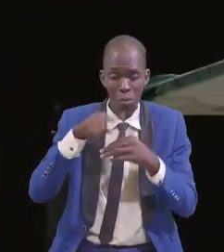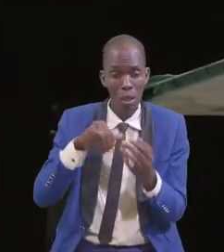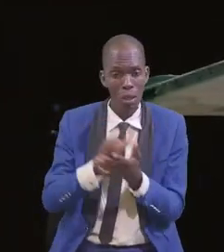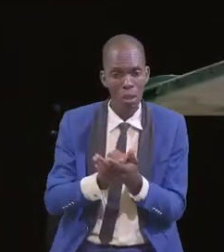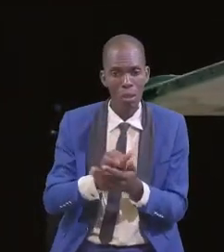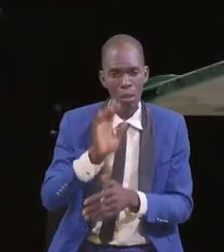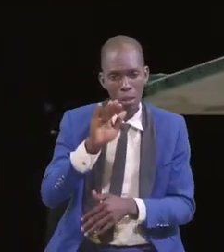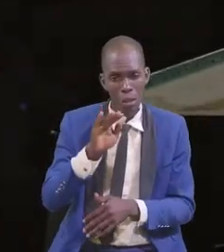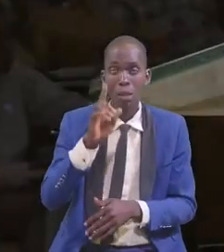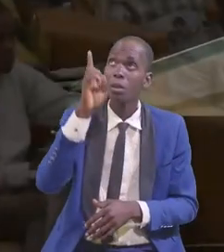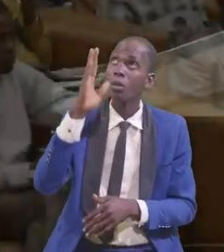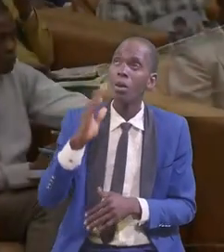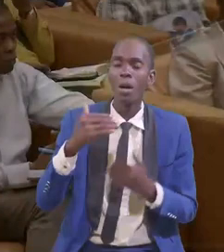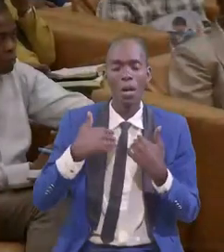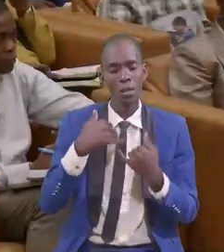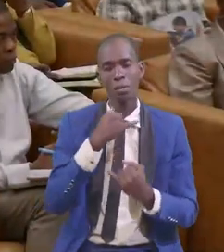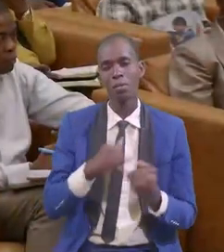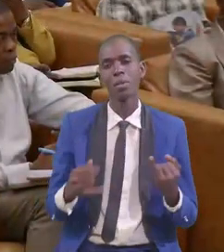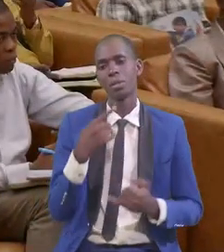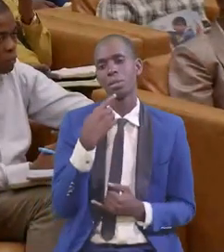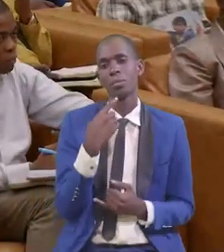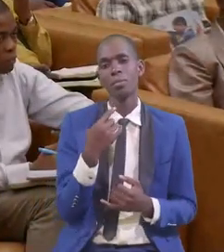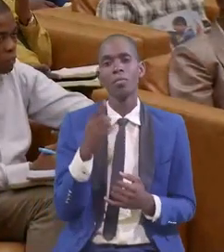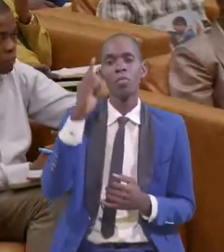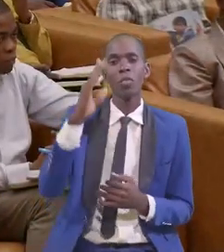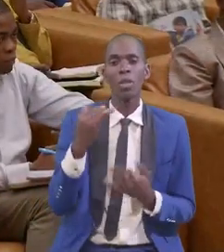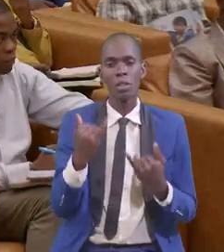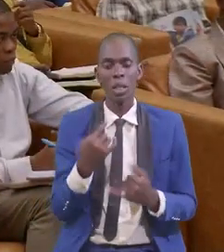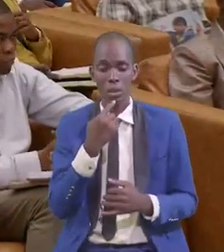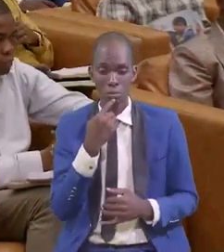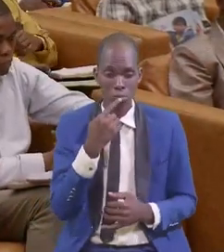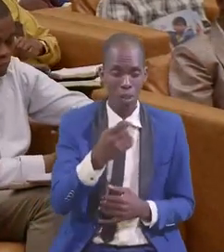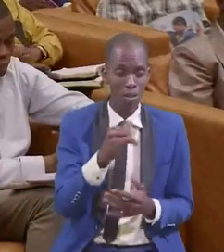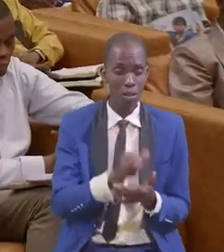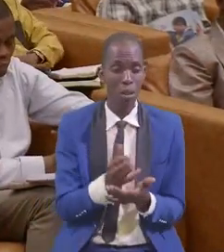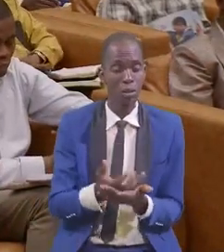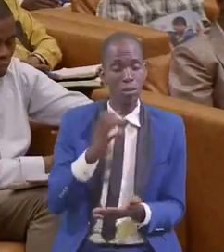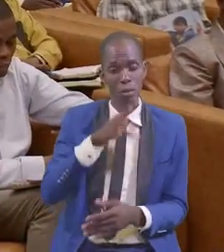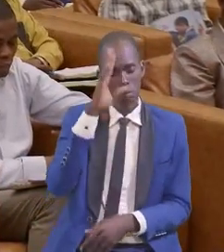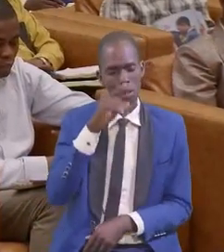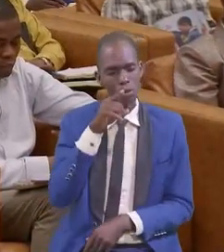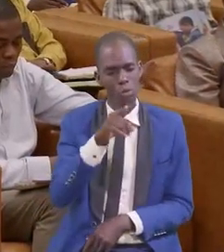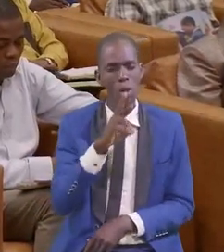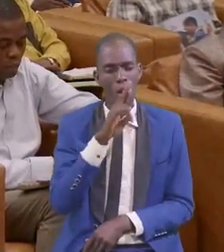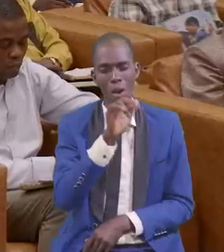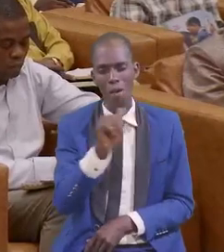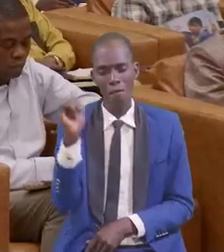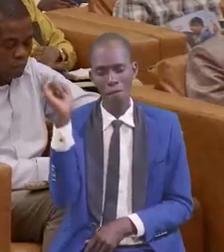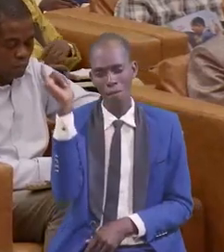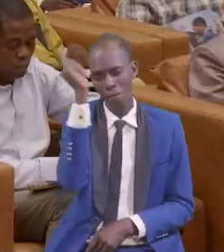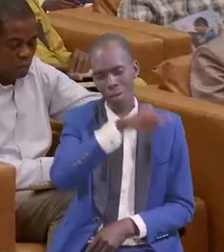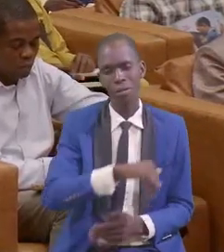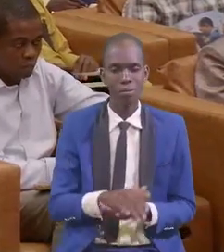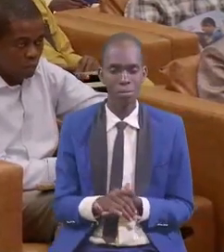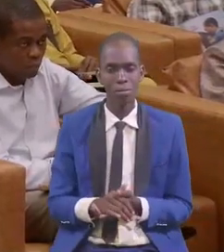say. But God said unto him, thou fool, this night,